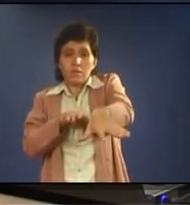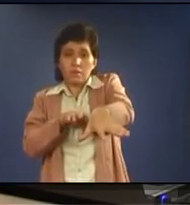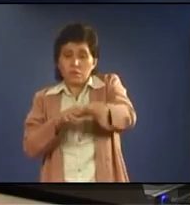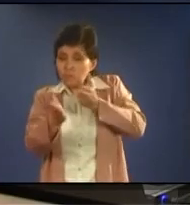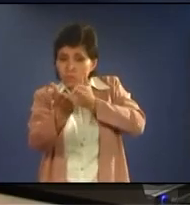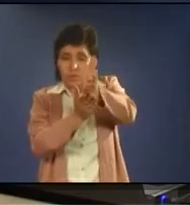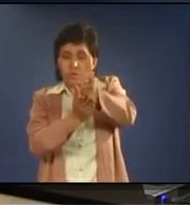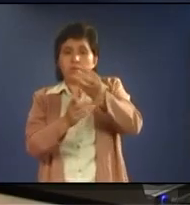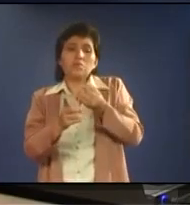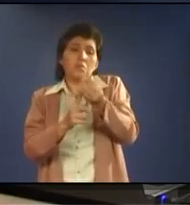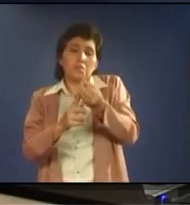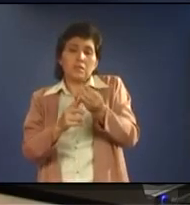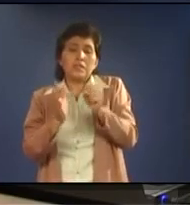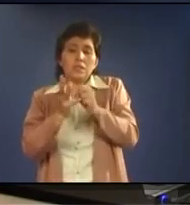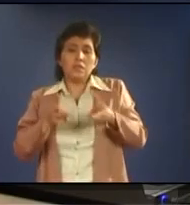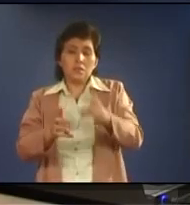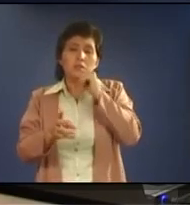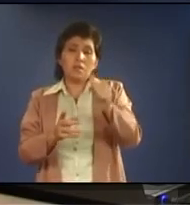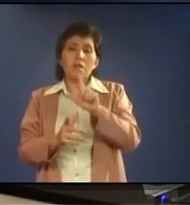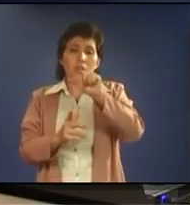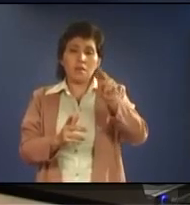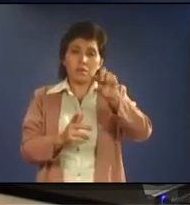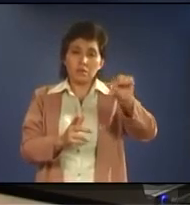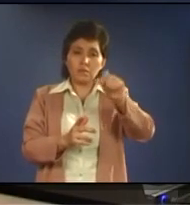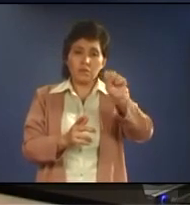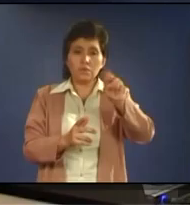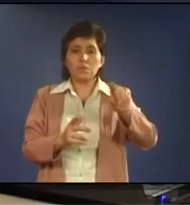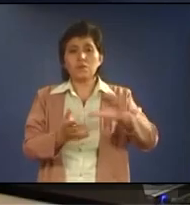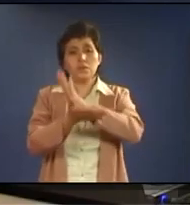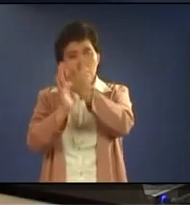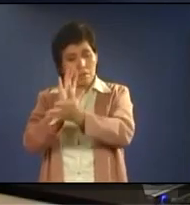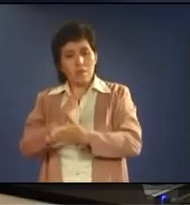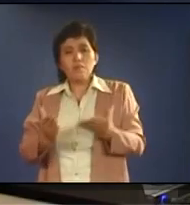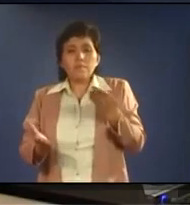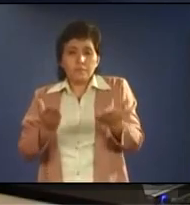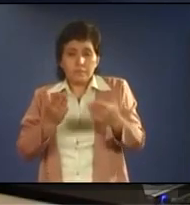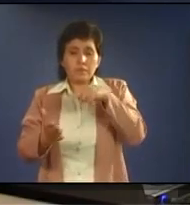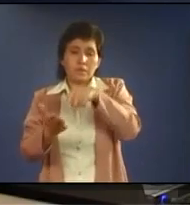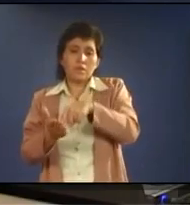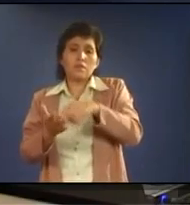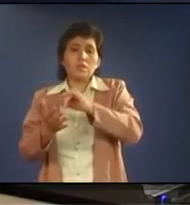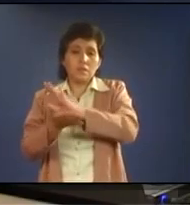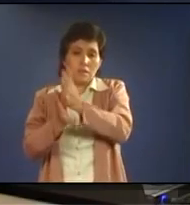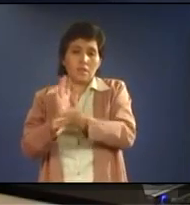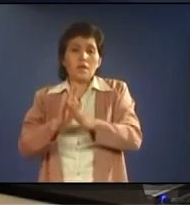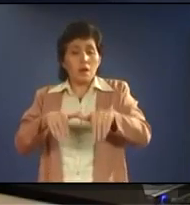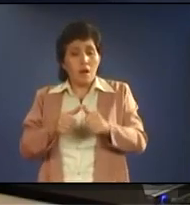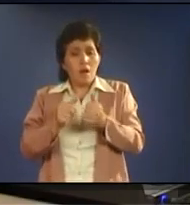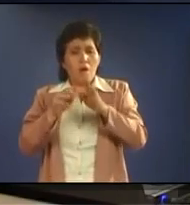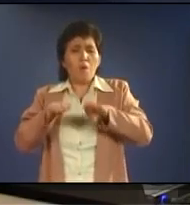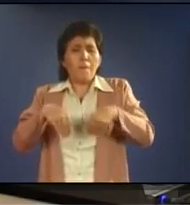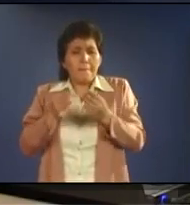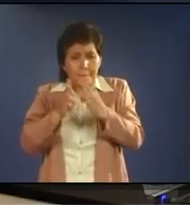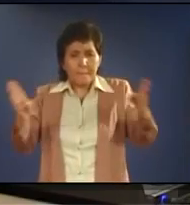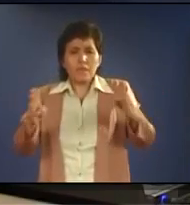or indirectly. Your presence actually does play an influence. Now, how big do you